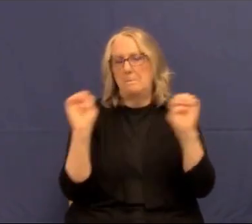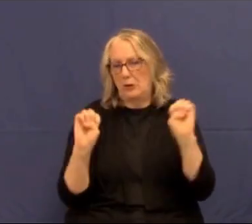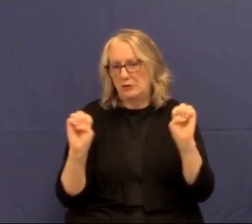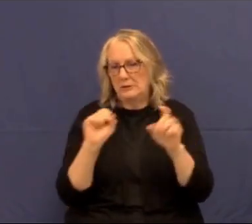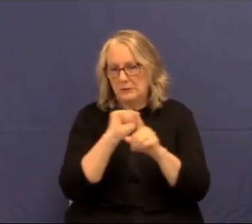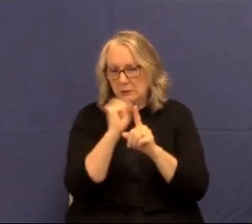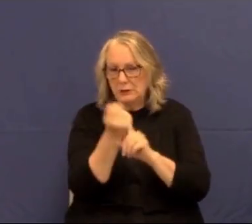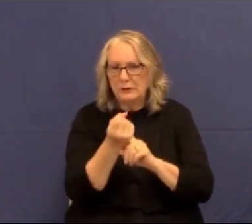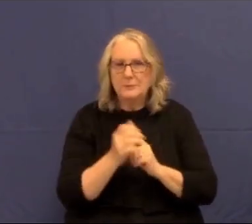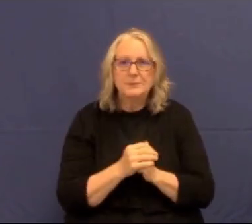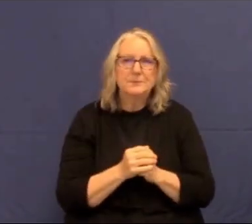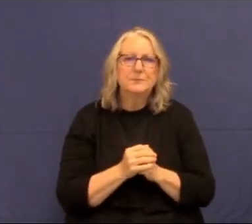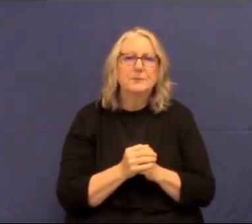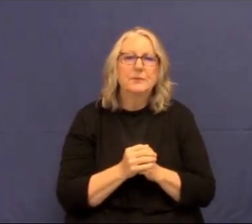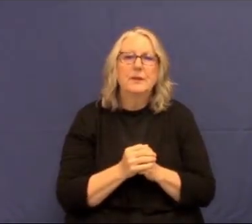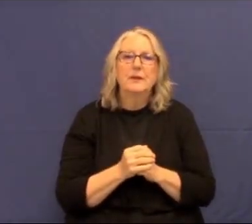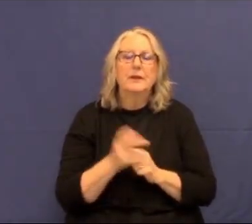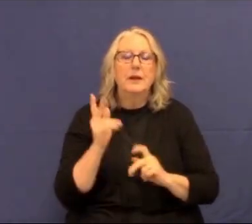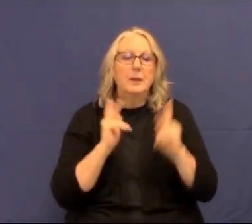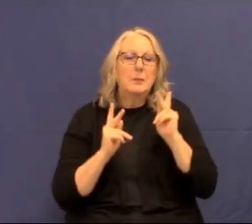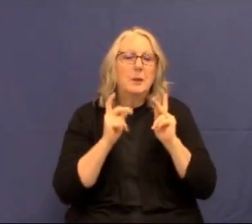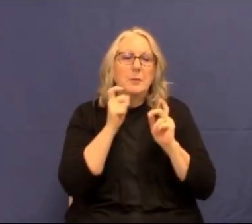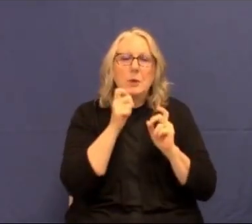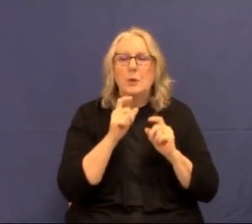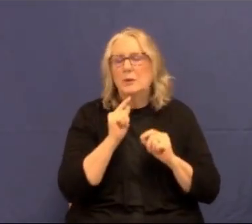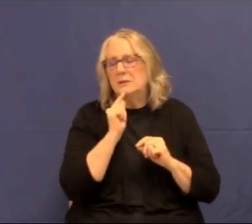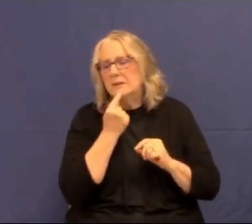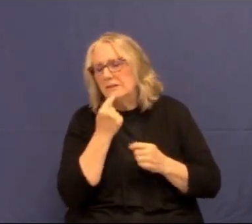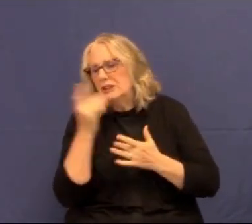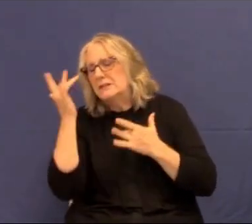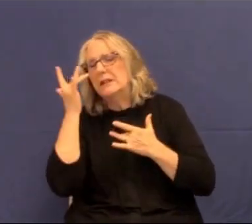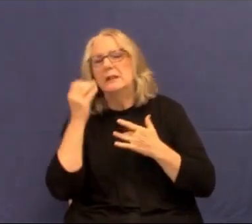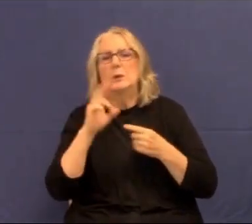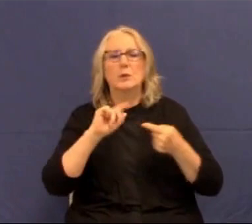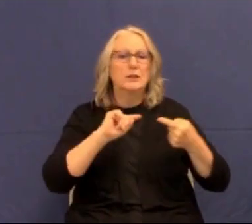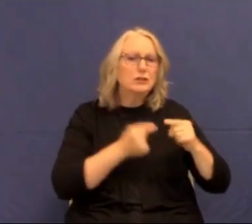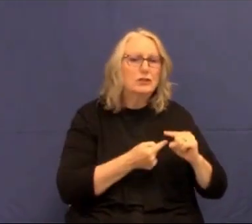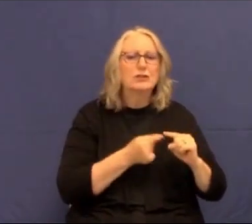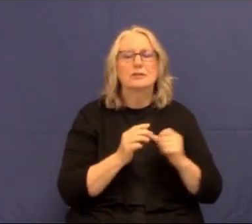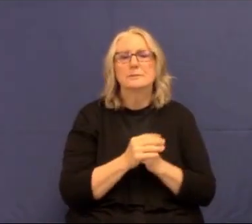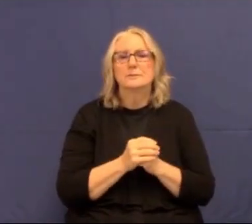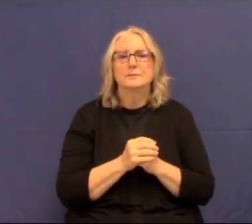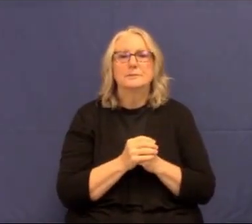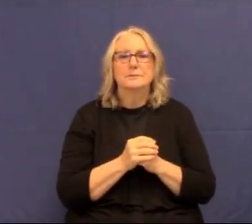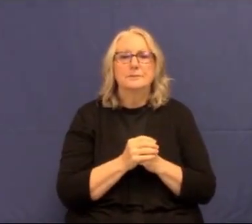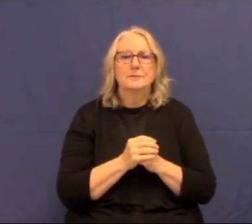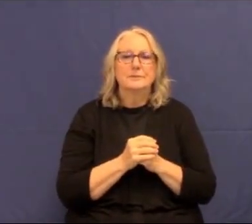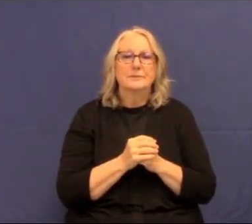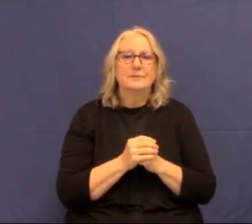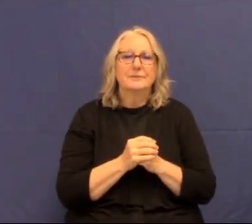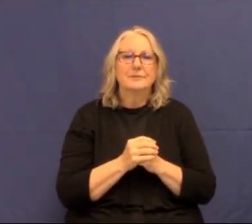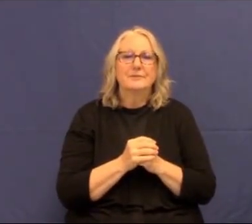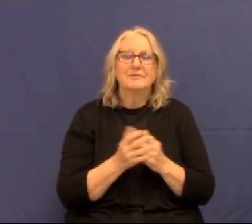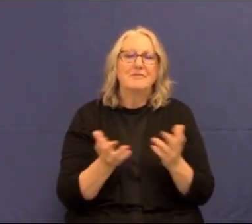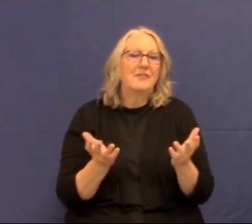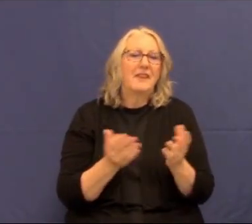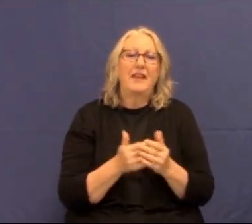specifically working in those emergent situations and dealing with people that are critically sick or injured and that type of thing.